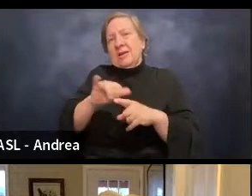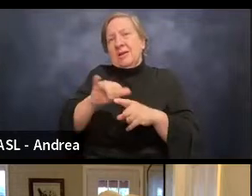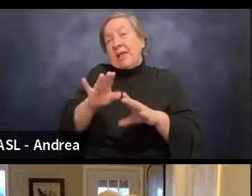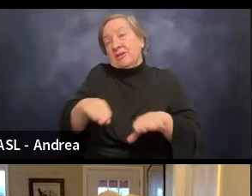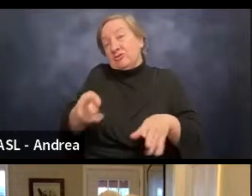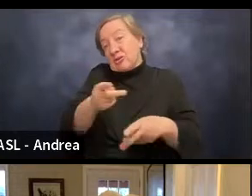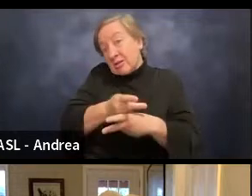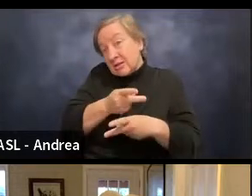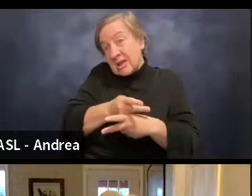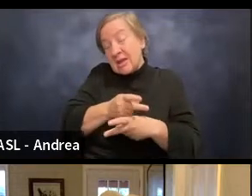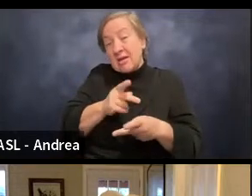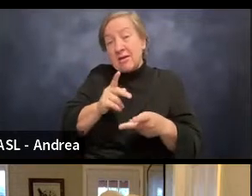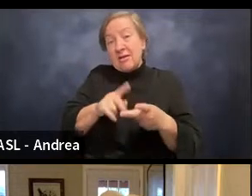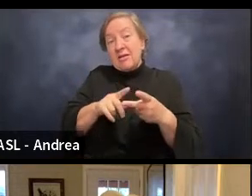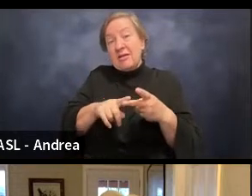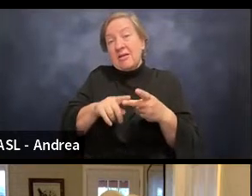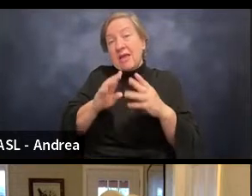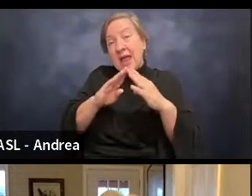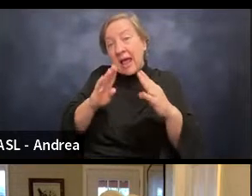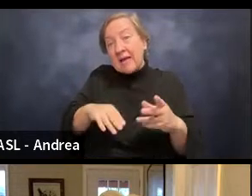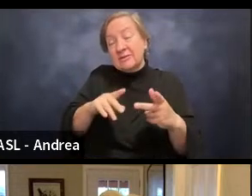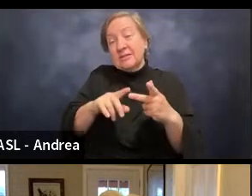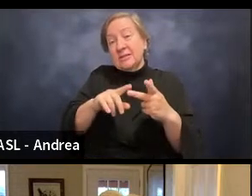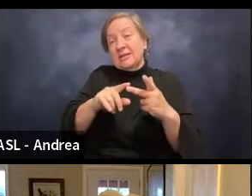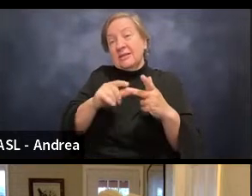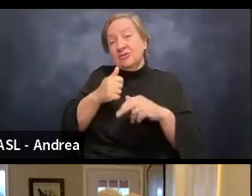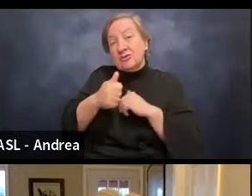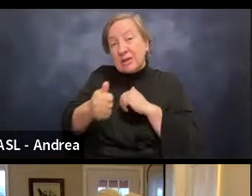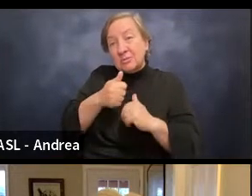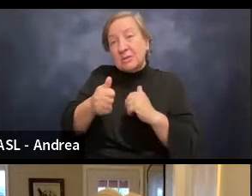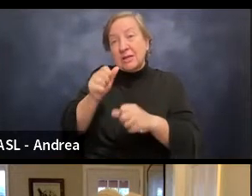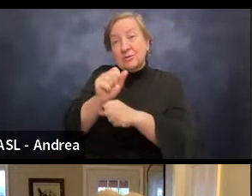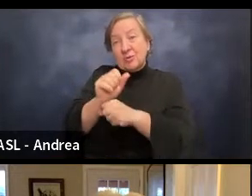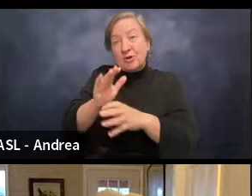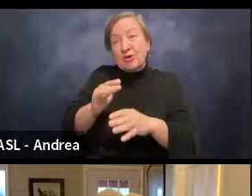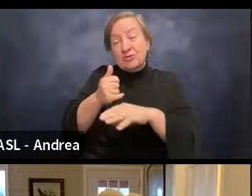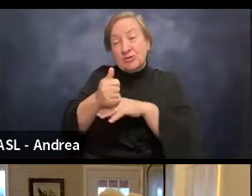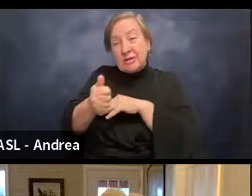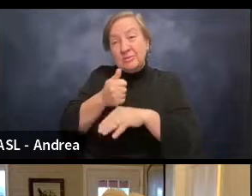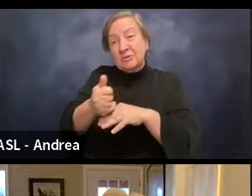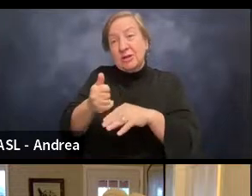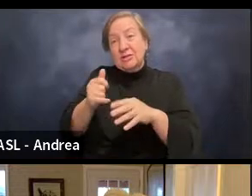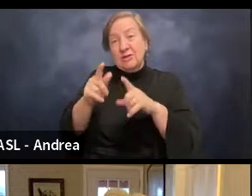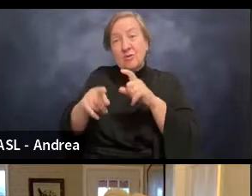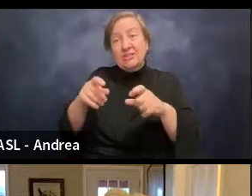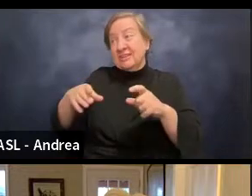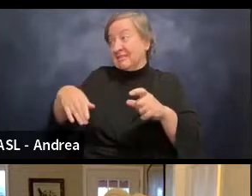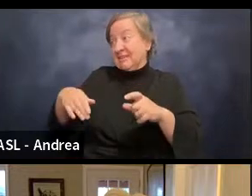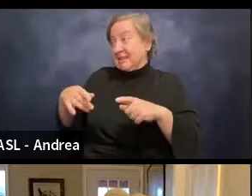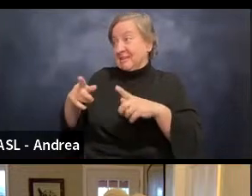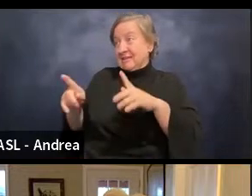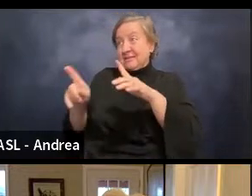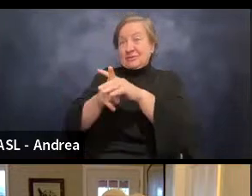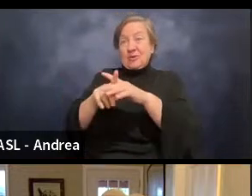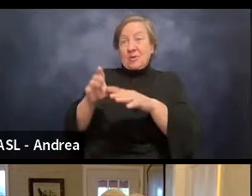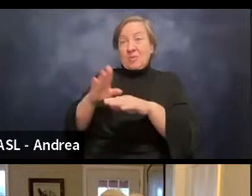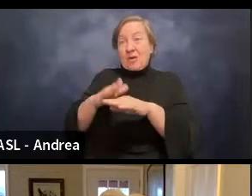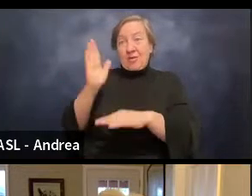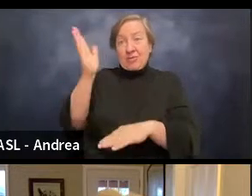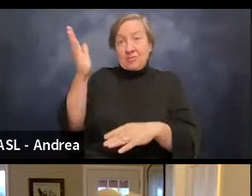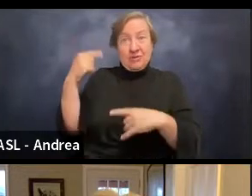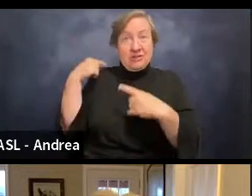childcare, housing and transportation, workforce transportation questions that didn't show up on these